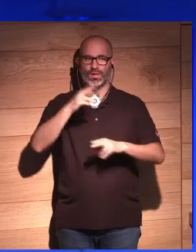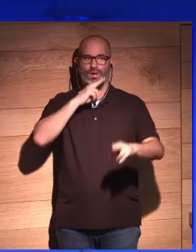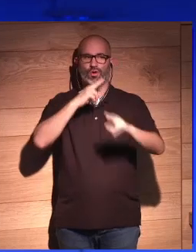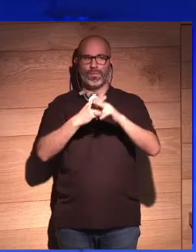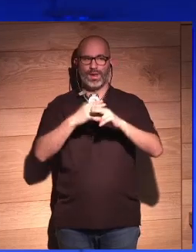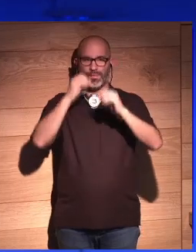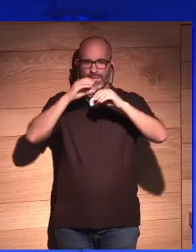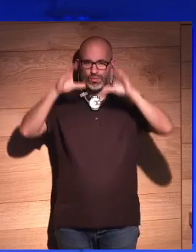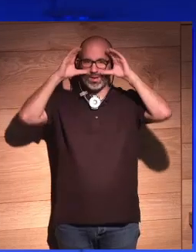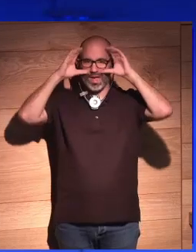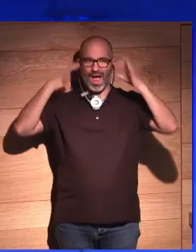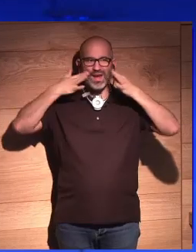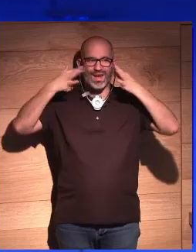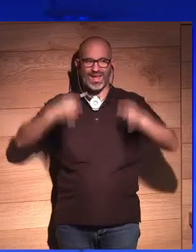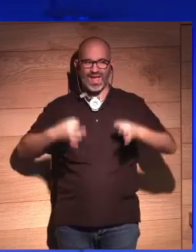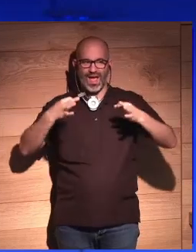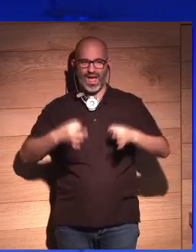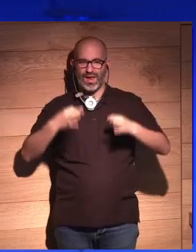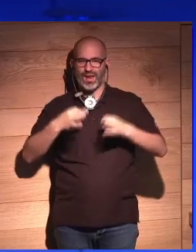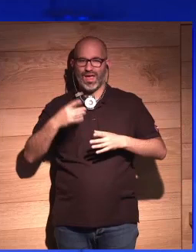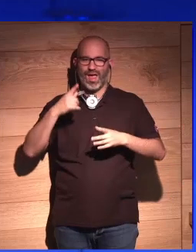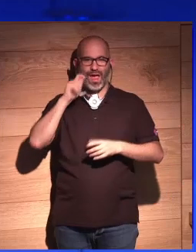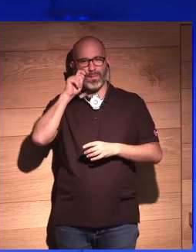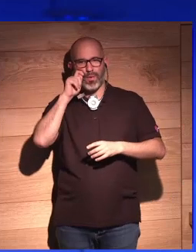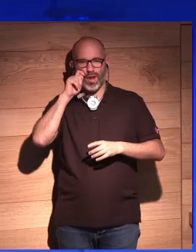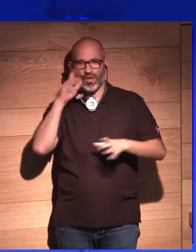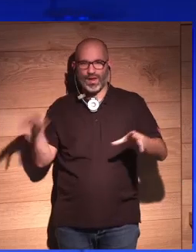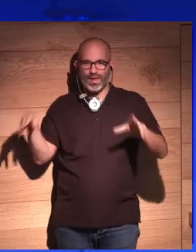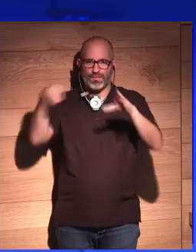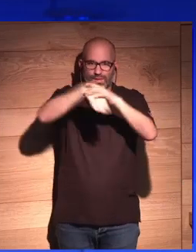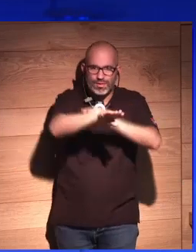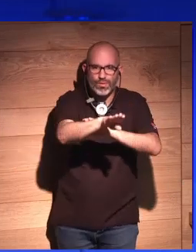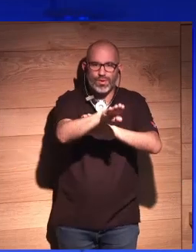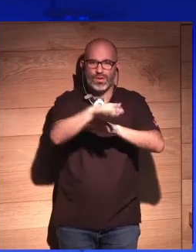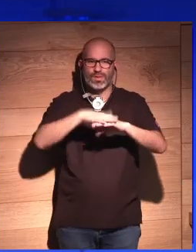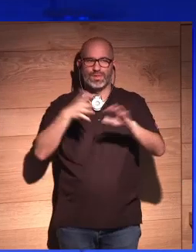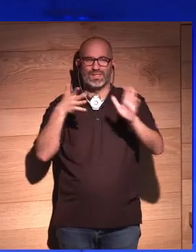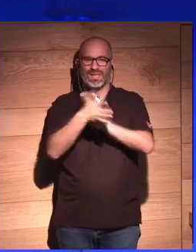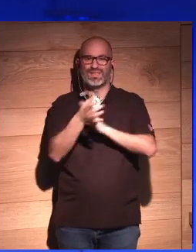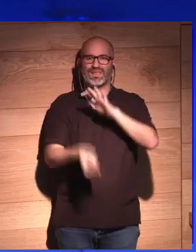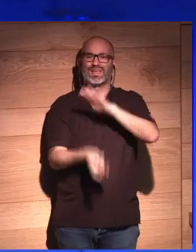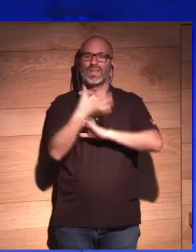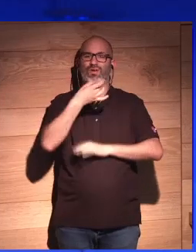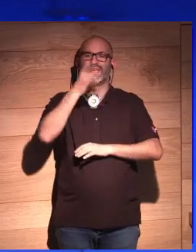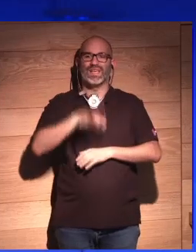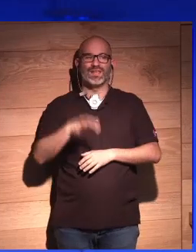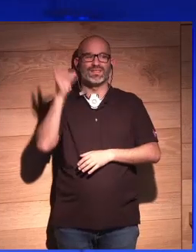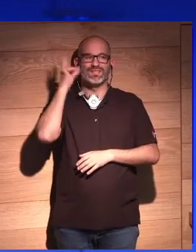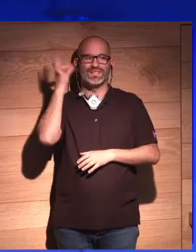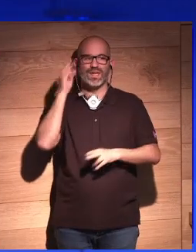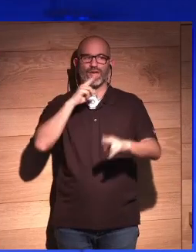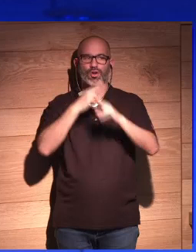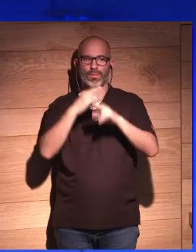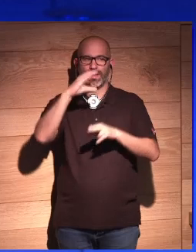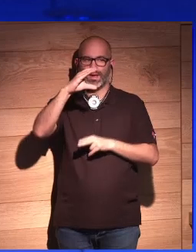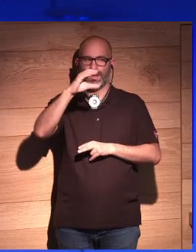Explorers. This piece was created by Cecilia Charbonnier and Sylvain Cheig, probably